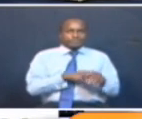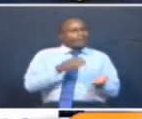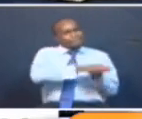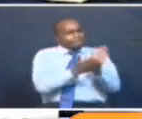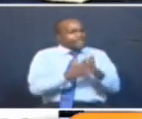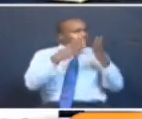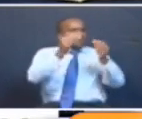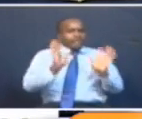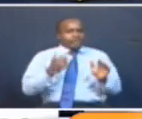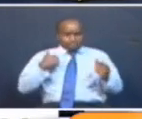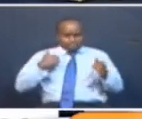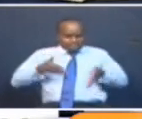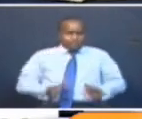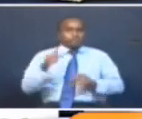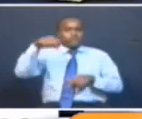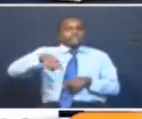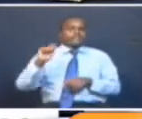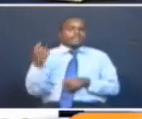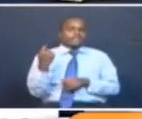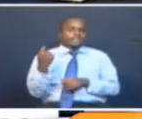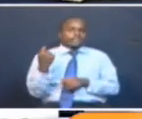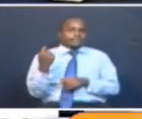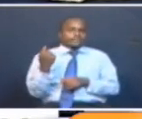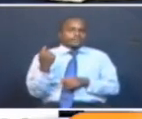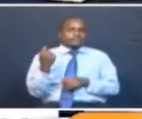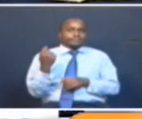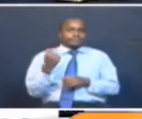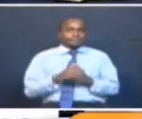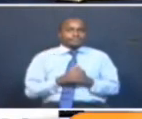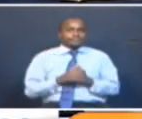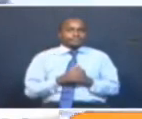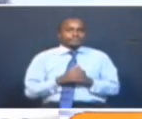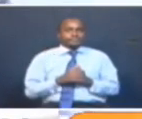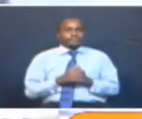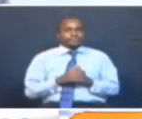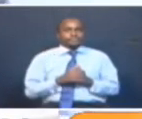up, because born here, this is my soil, dongoyangu yo.